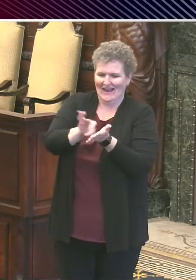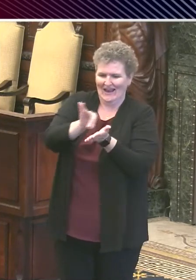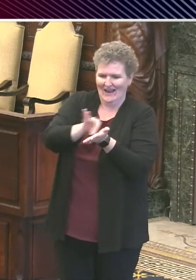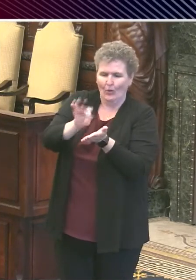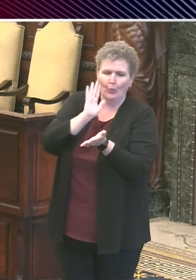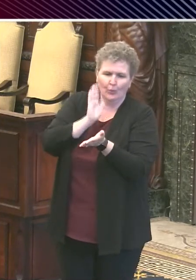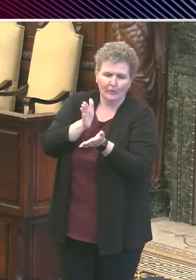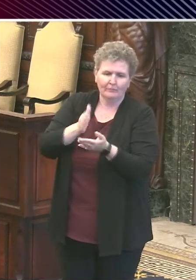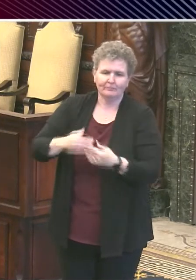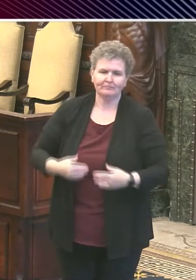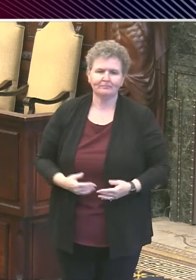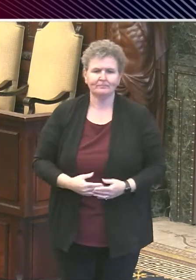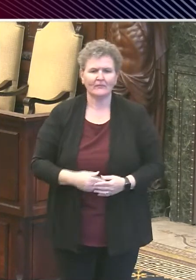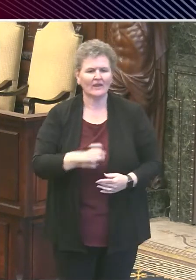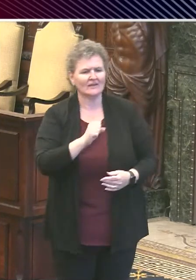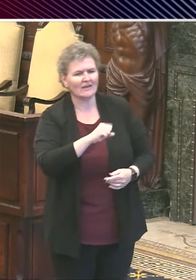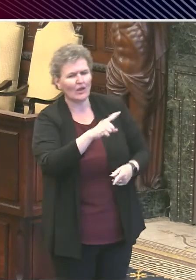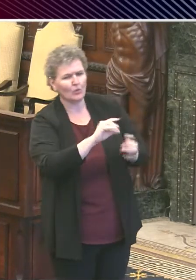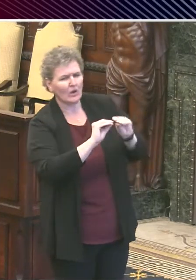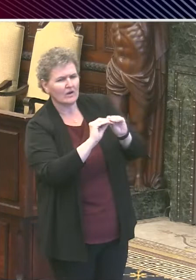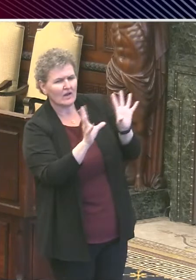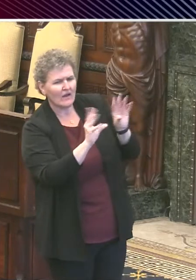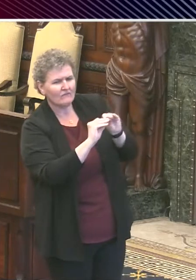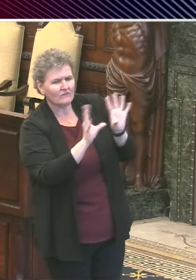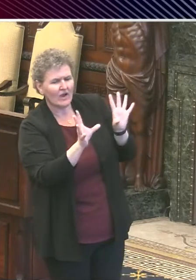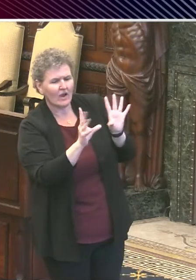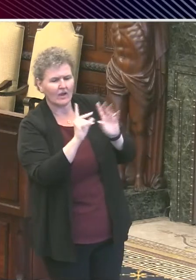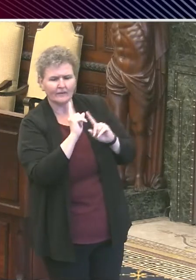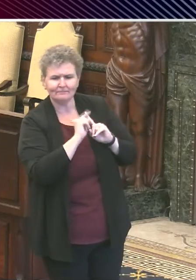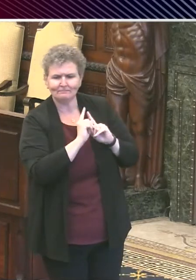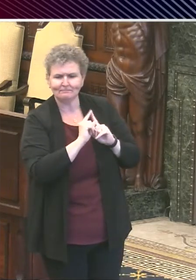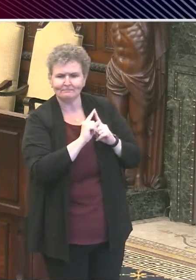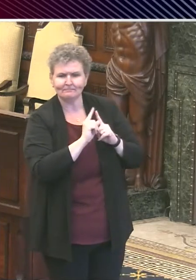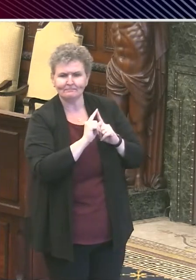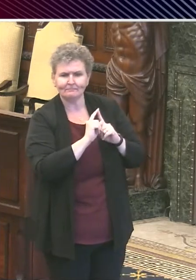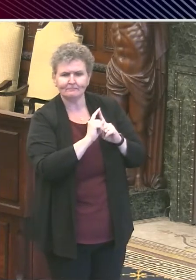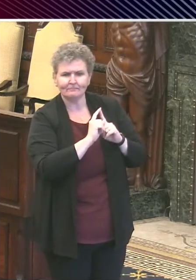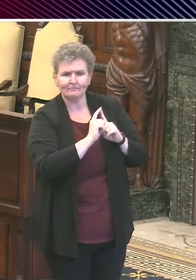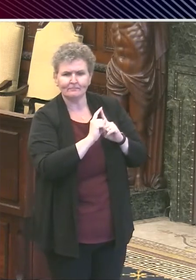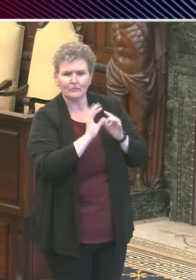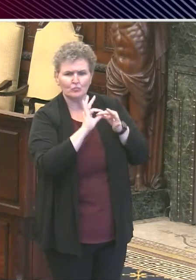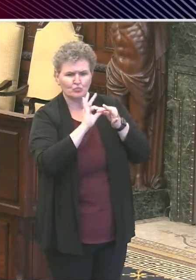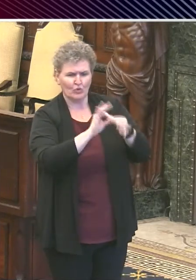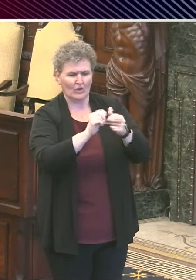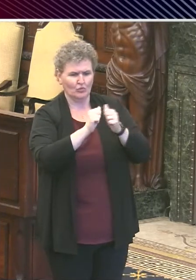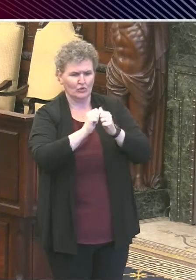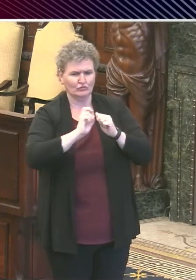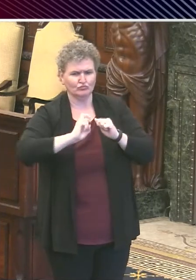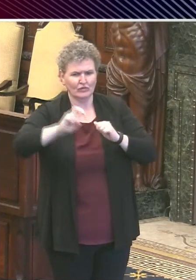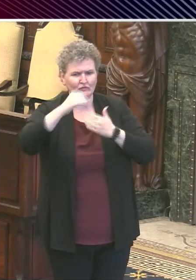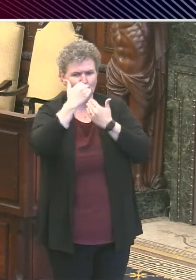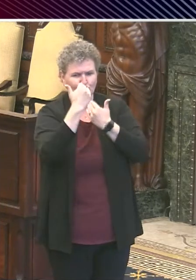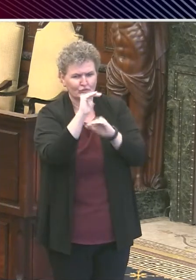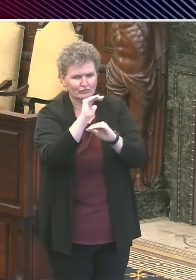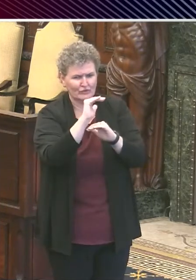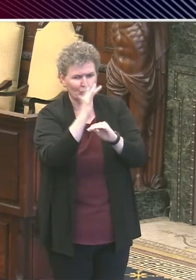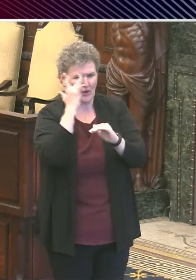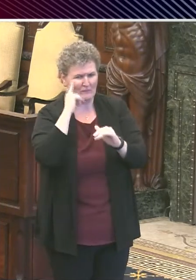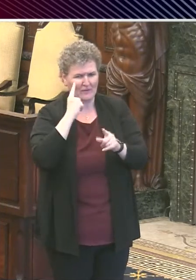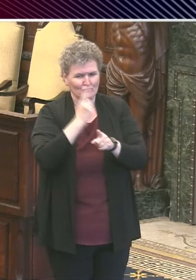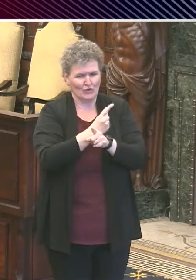clarify, I know you had just mentioned it, but the amendment to that travel restriction list because of the impracticality with